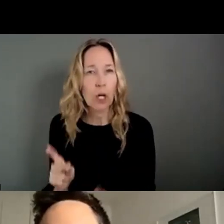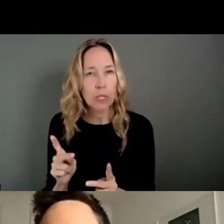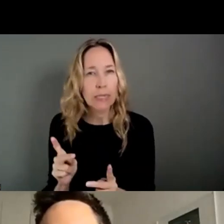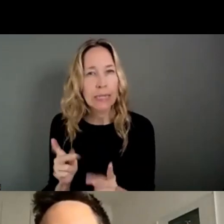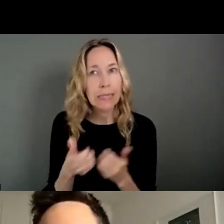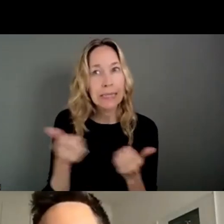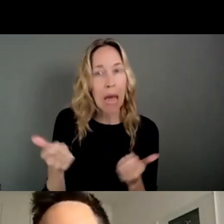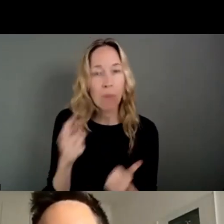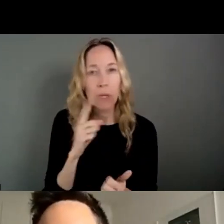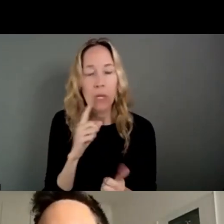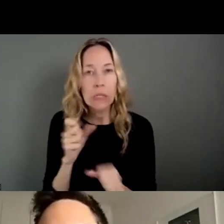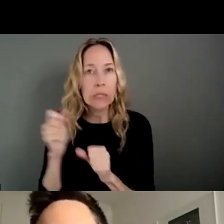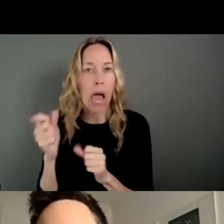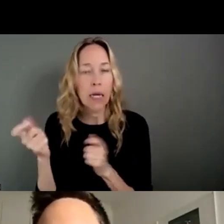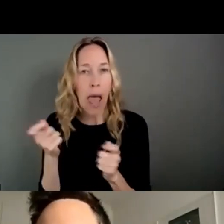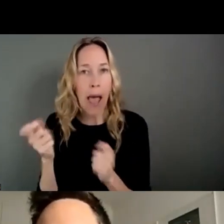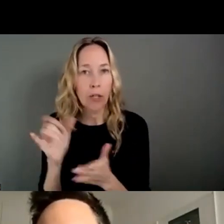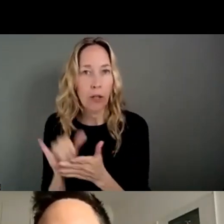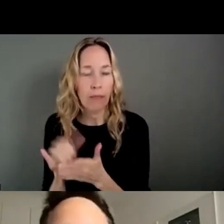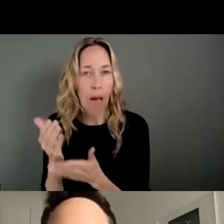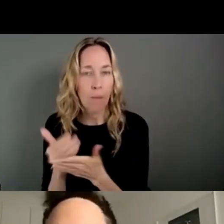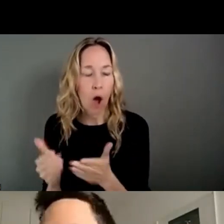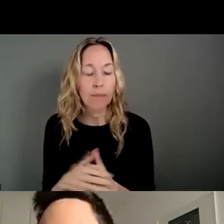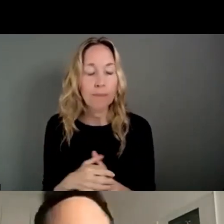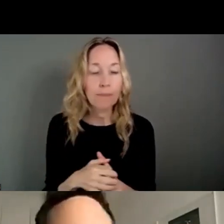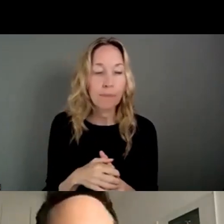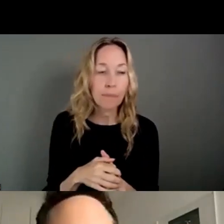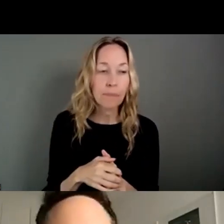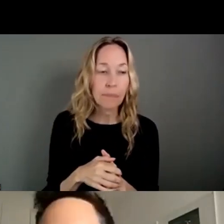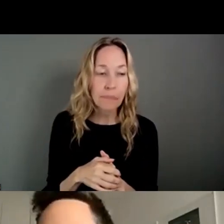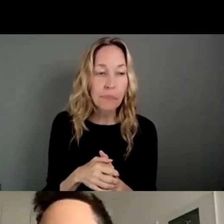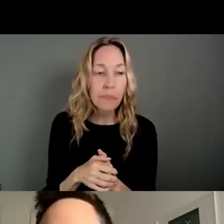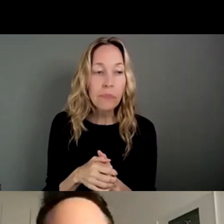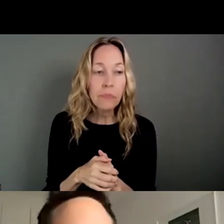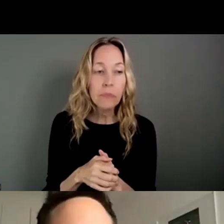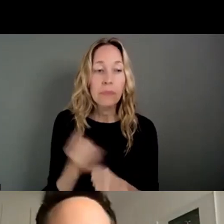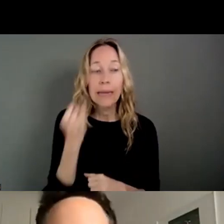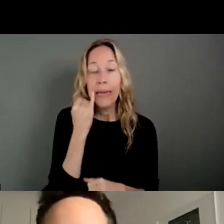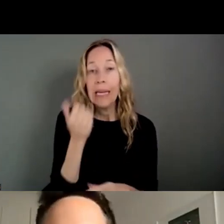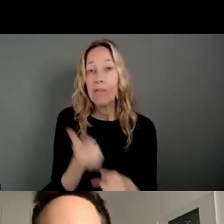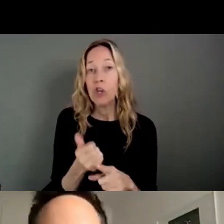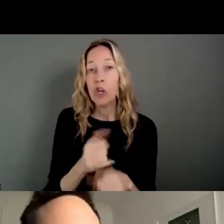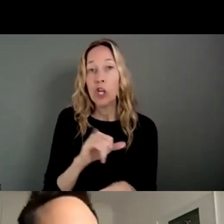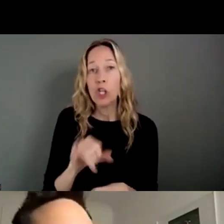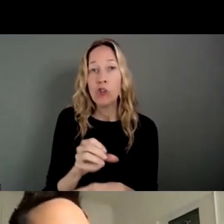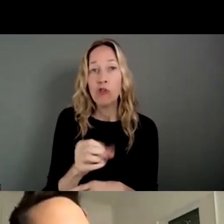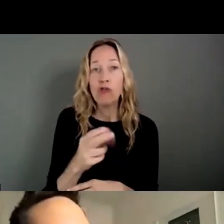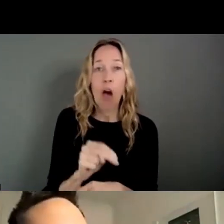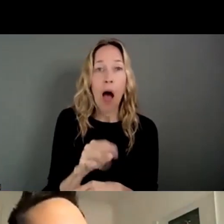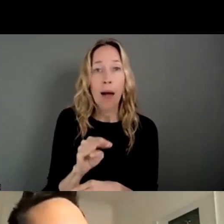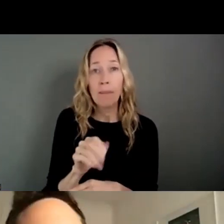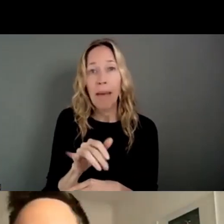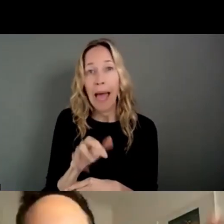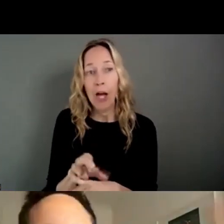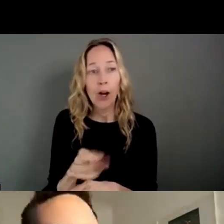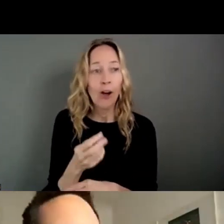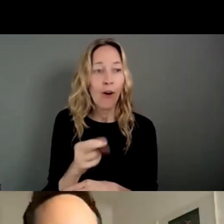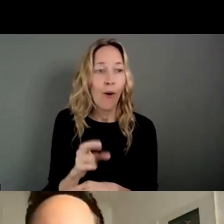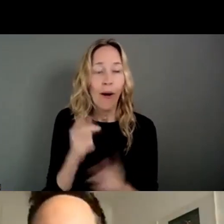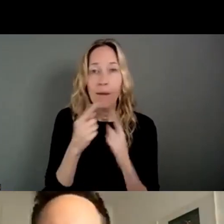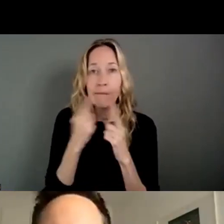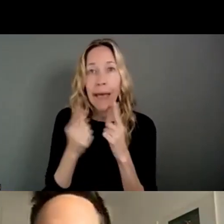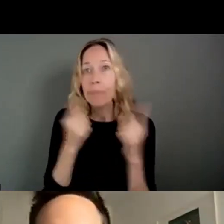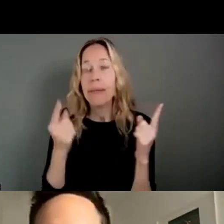because I don't think I actually defined it, but the hard ticket thing would be like, if you're John Mayer and you can just send out, you can be at Eddie's Attic in Atlanta,